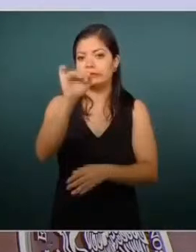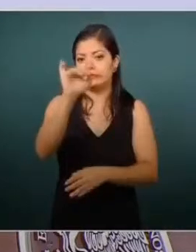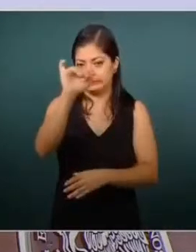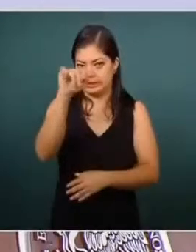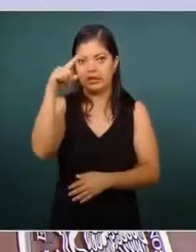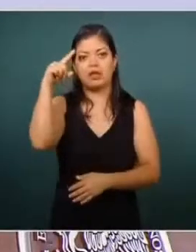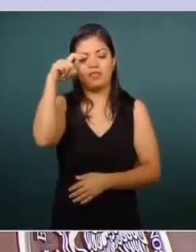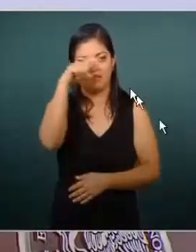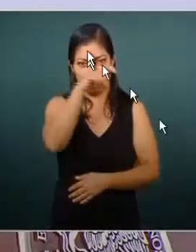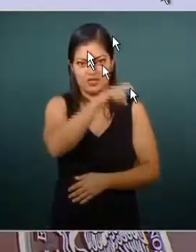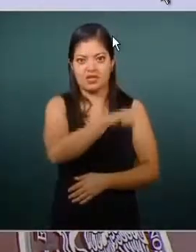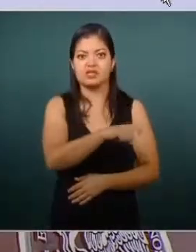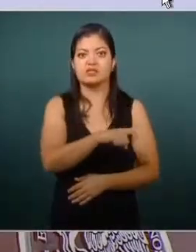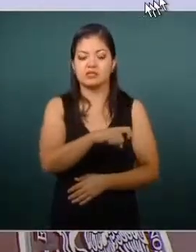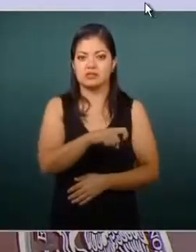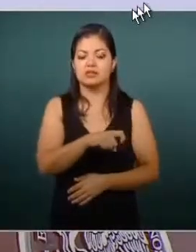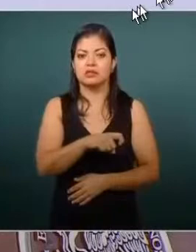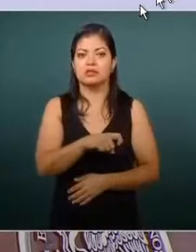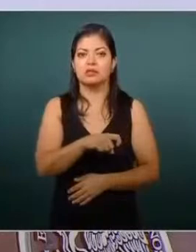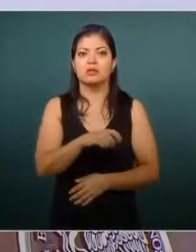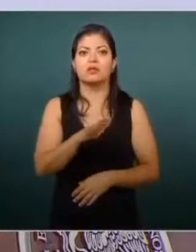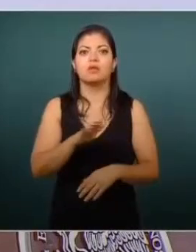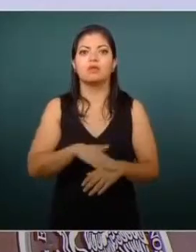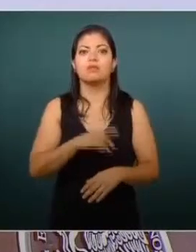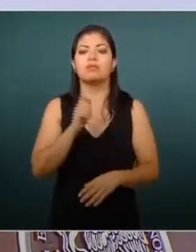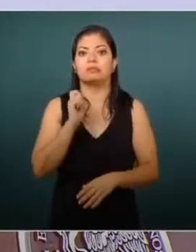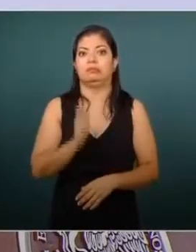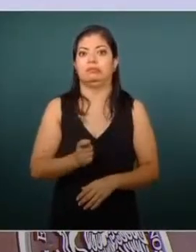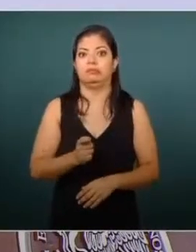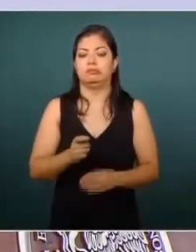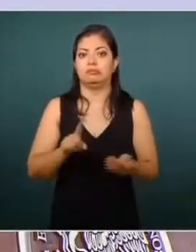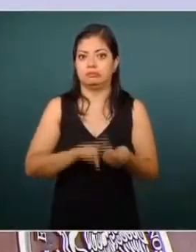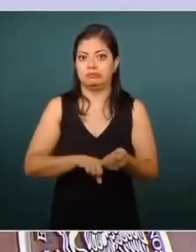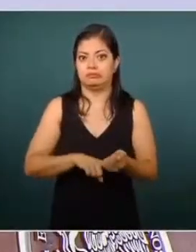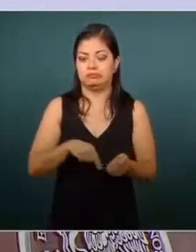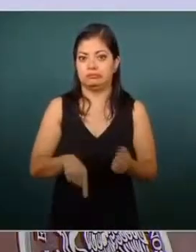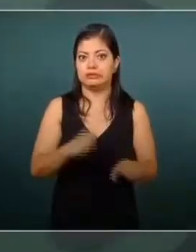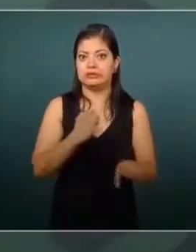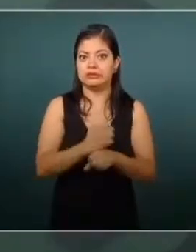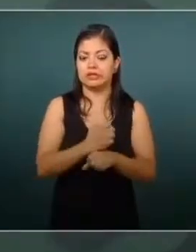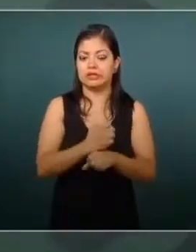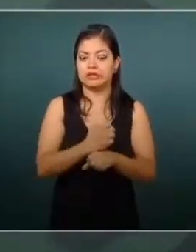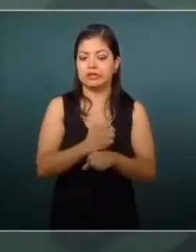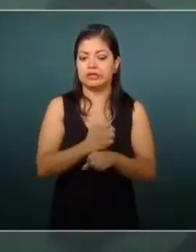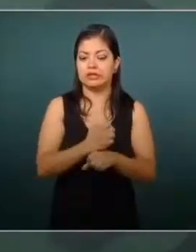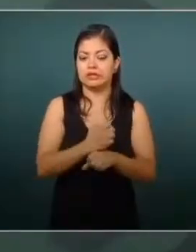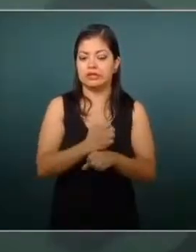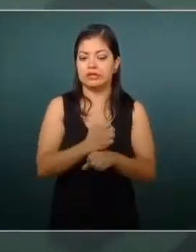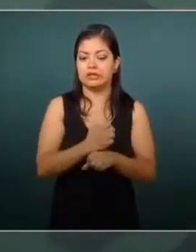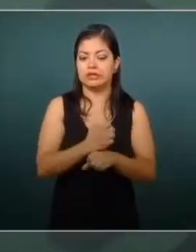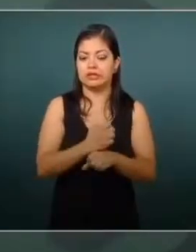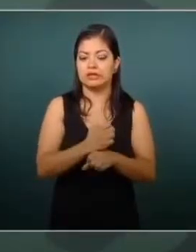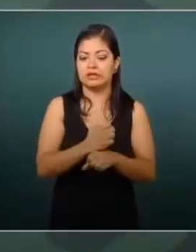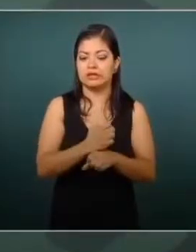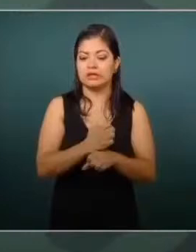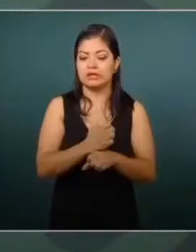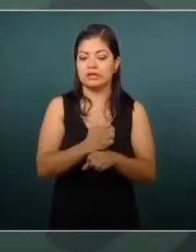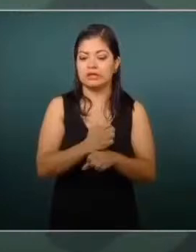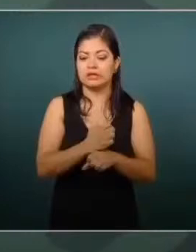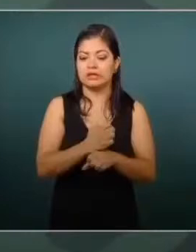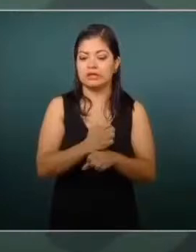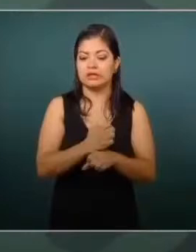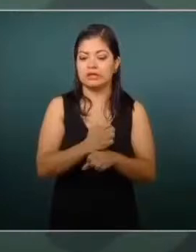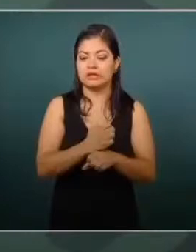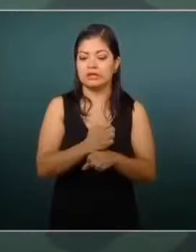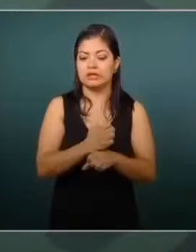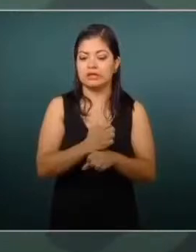time. En el que se puso en riesgo la estabilidad de nuestro estado. And he says that at that time, the